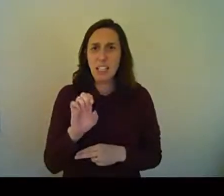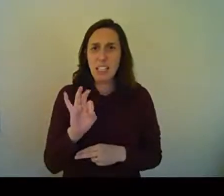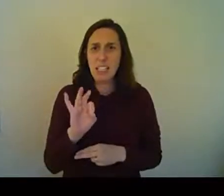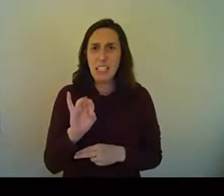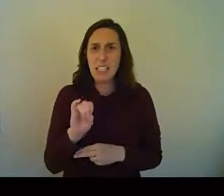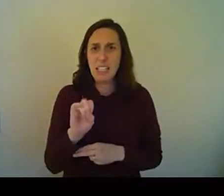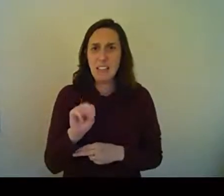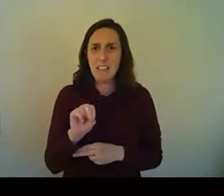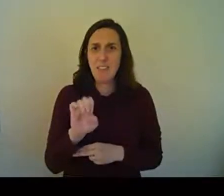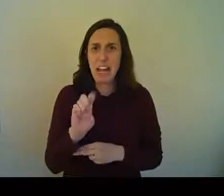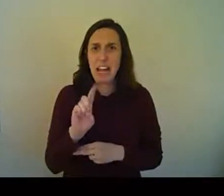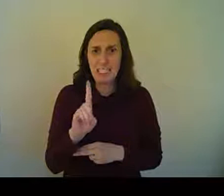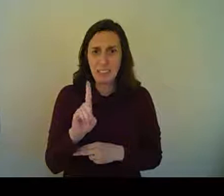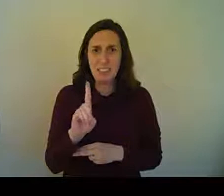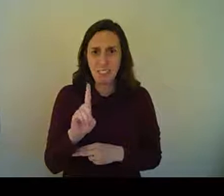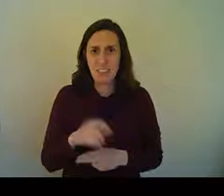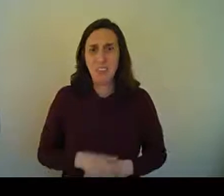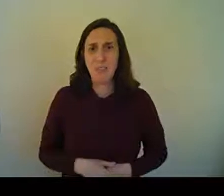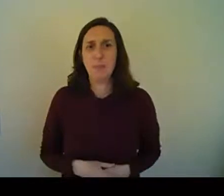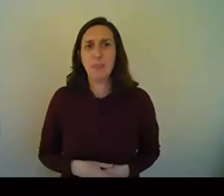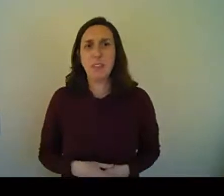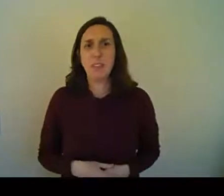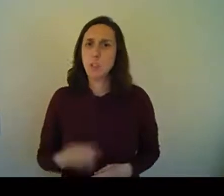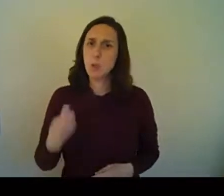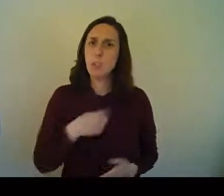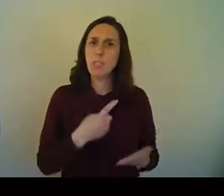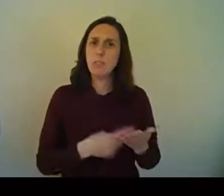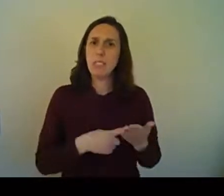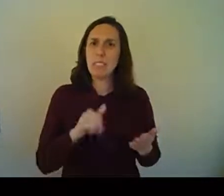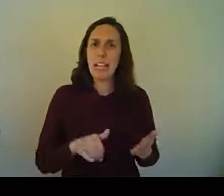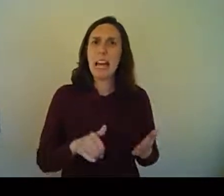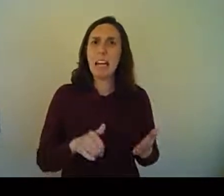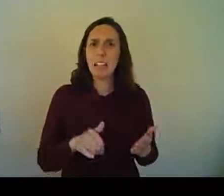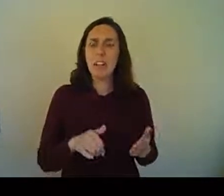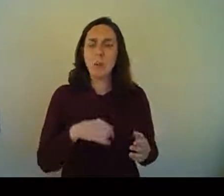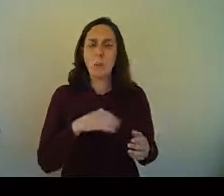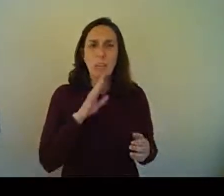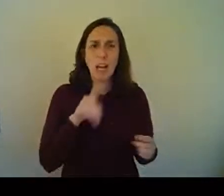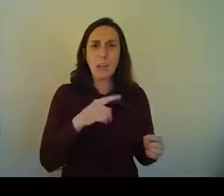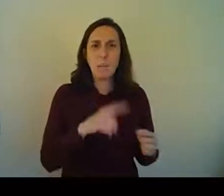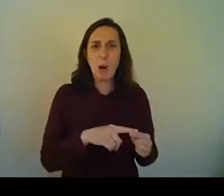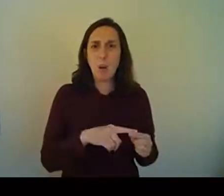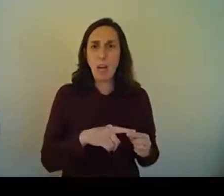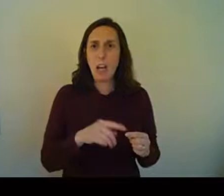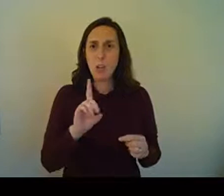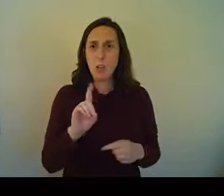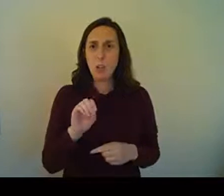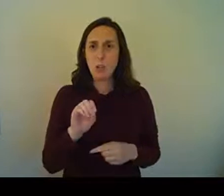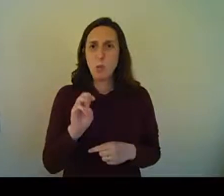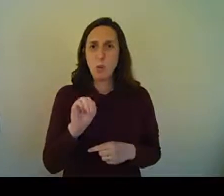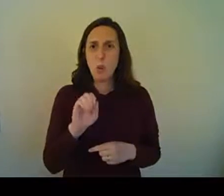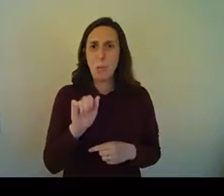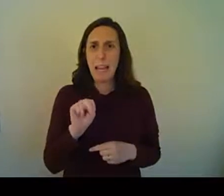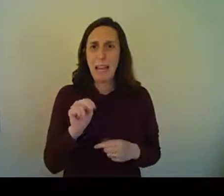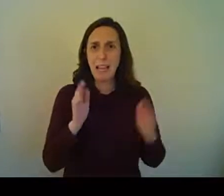we've done that in like finding domain restrictions and other things, where we've had to look